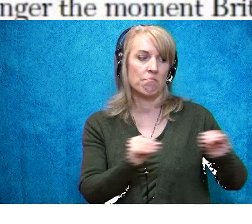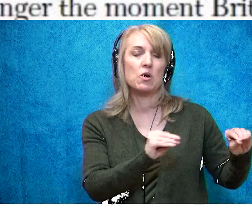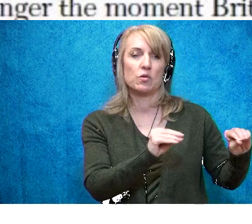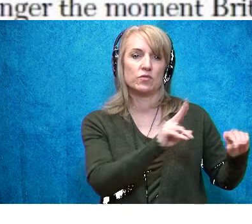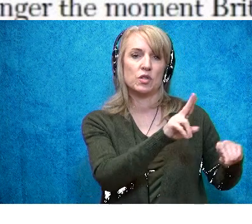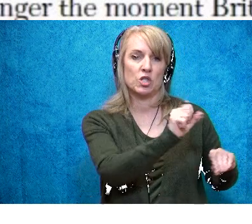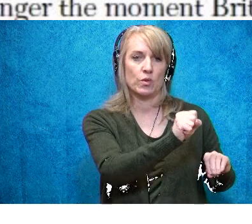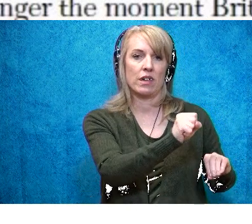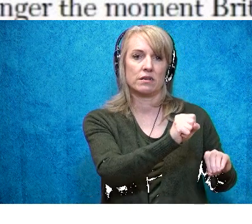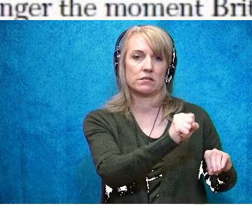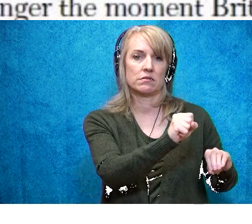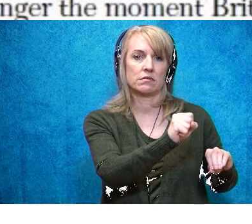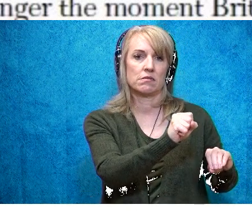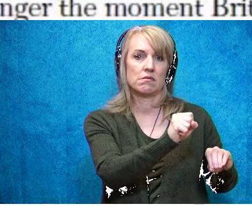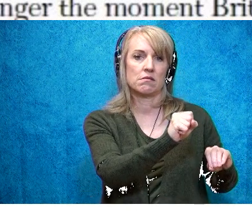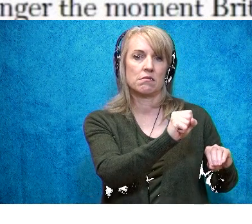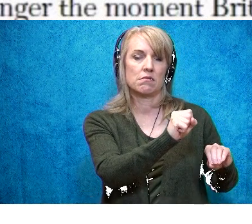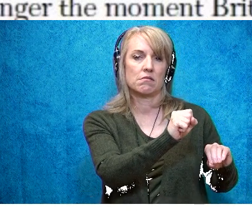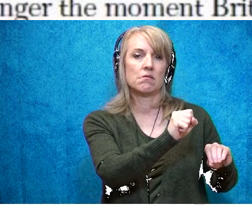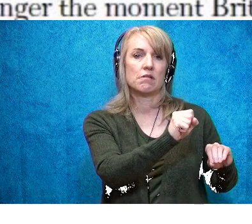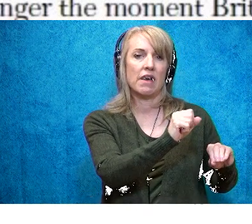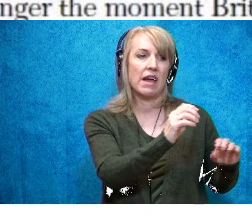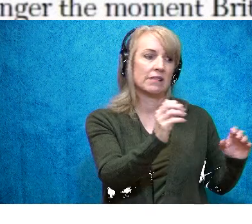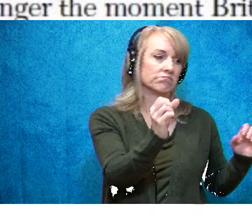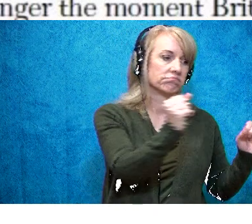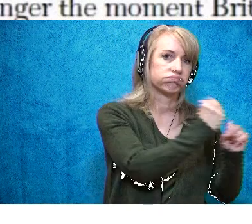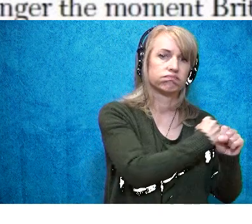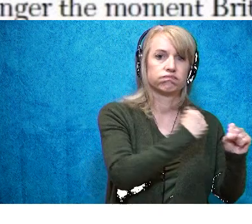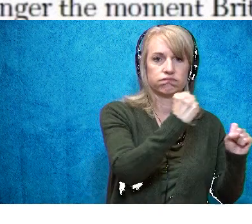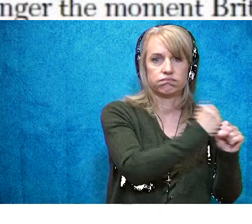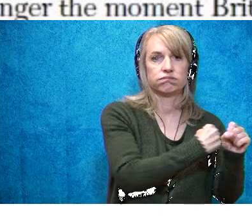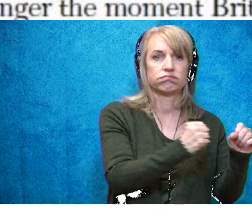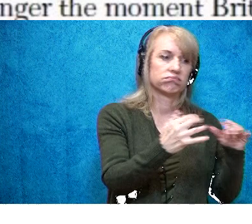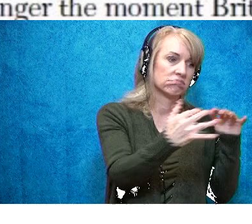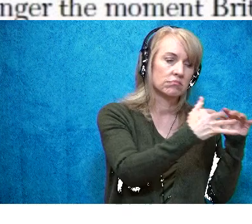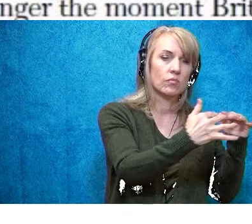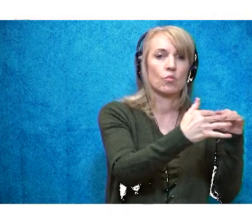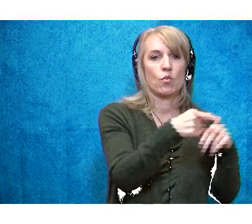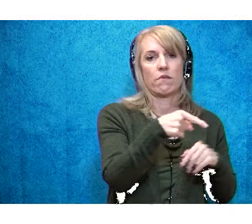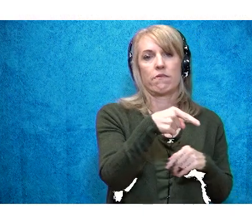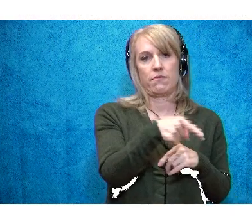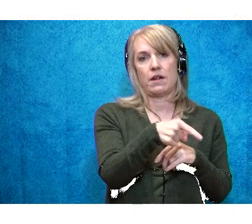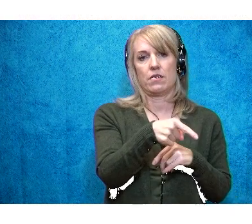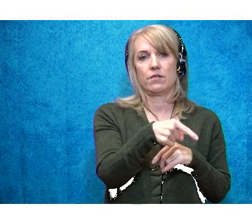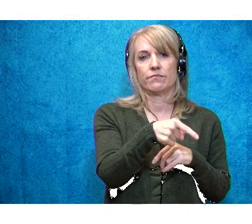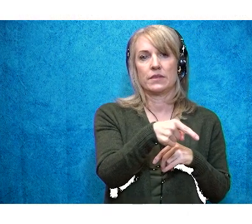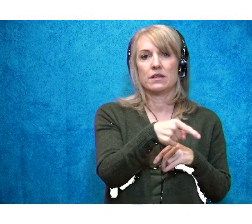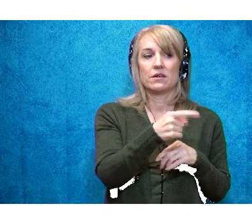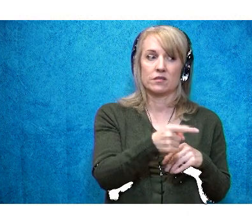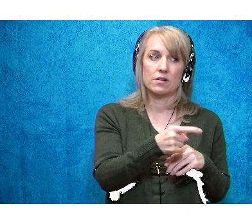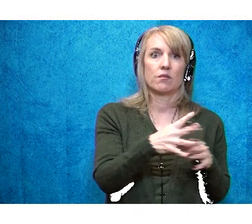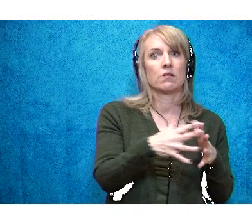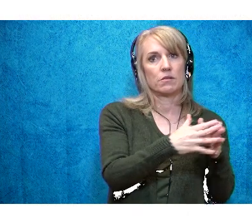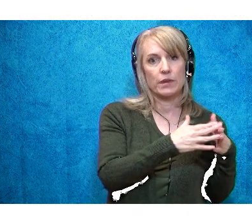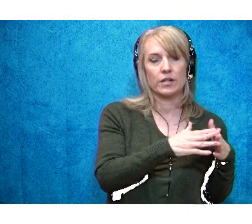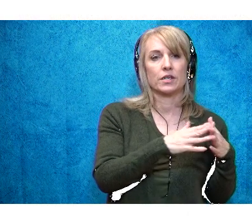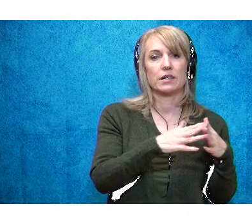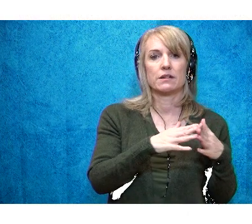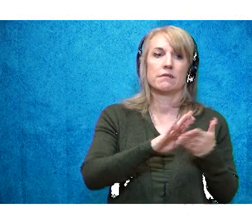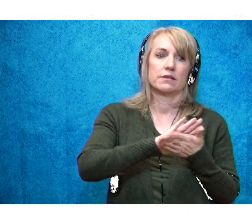this neutrality, this isolationism is weakening in the United States as we're moving closer and closer toward joining the